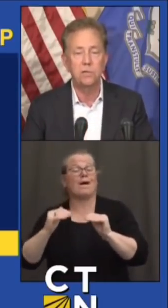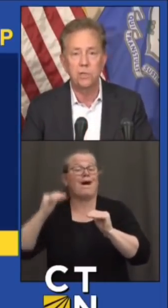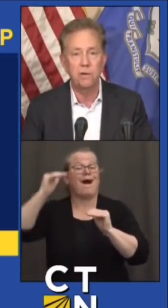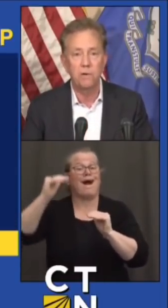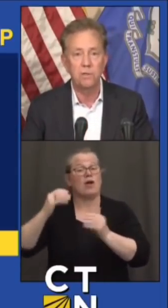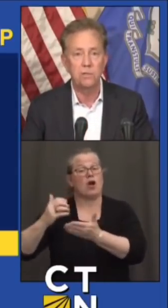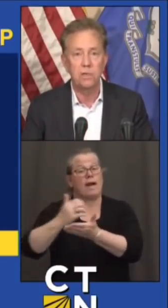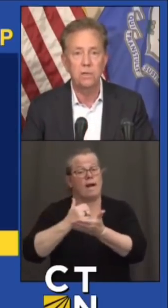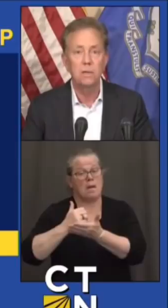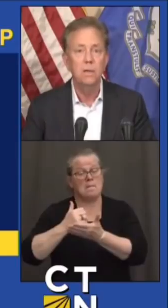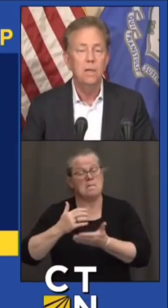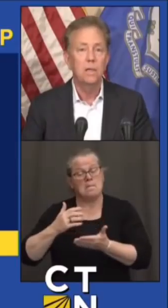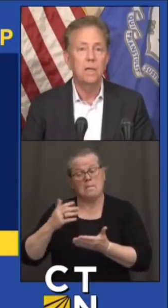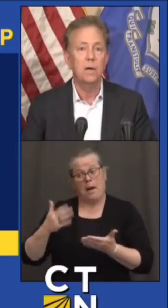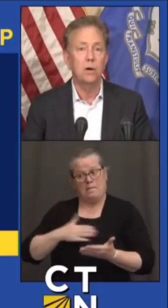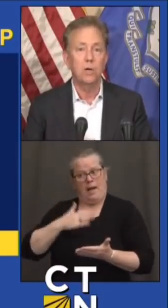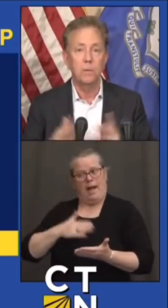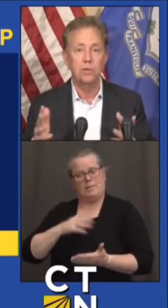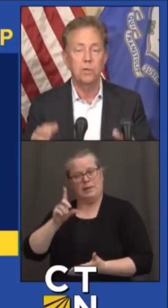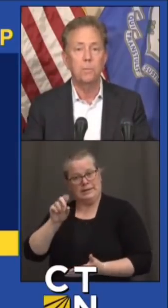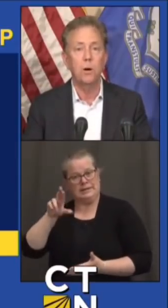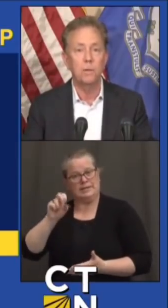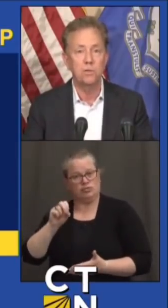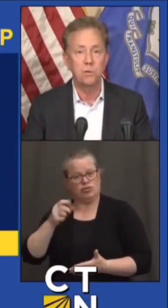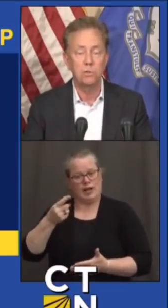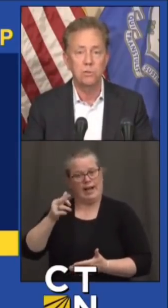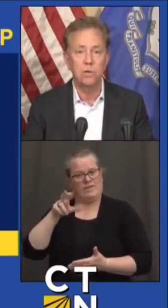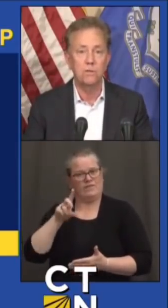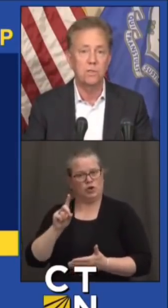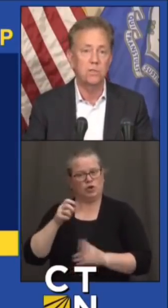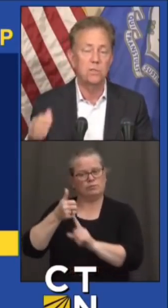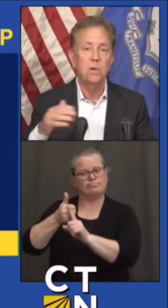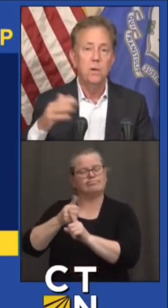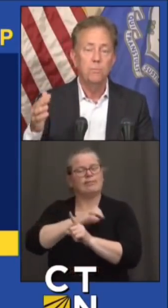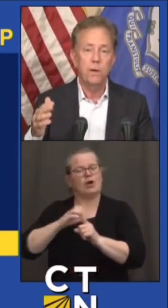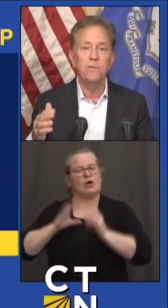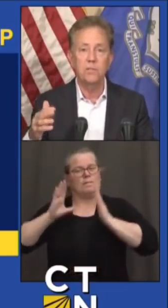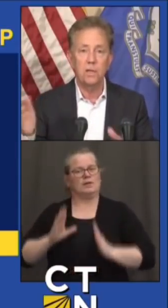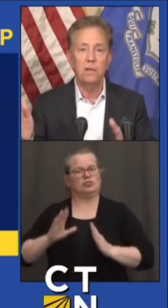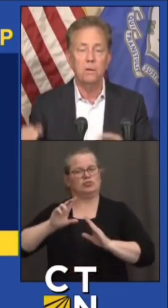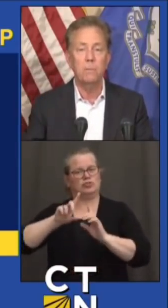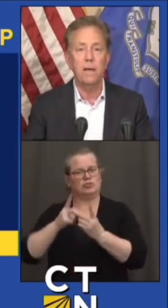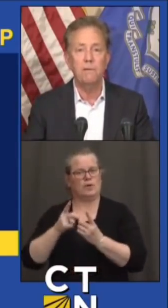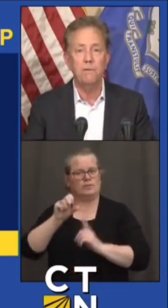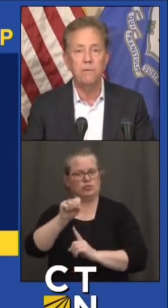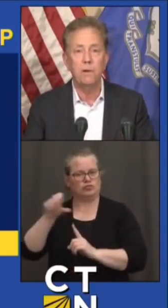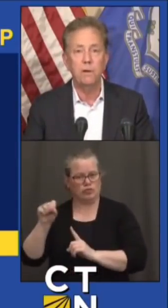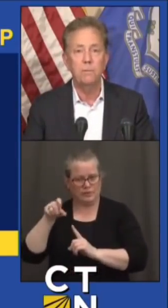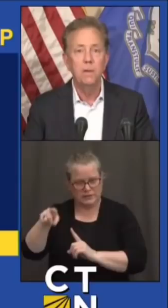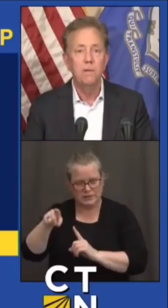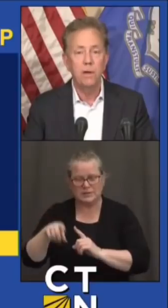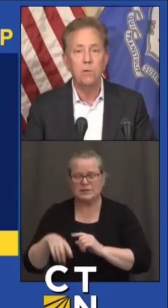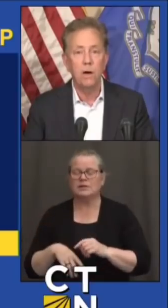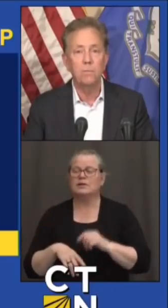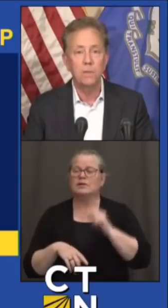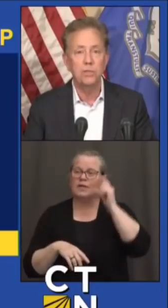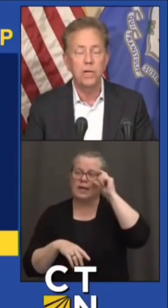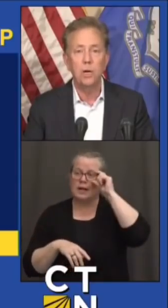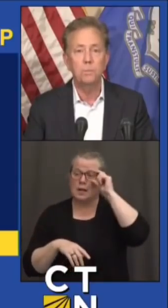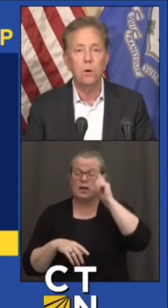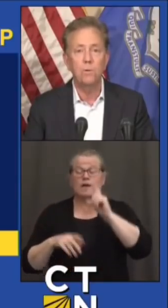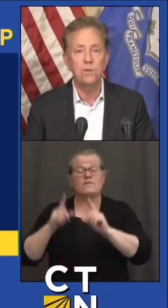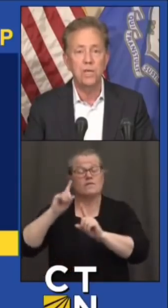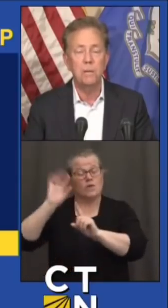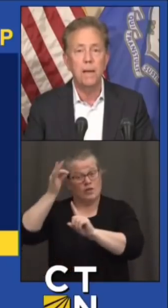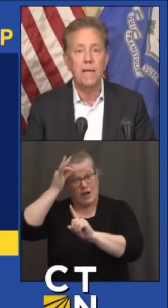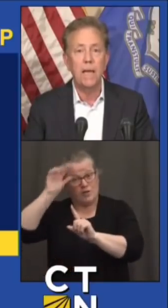that Deirdre Gifford is our Commissioner of the Department of Social Services. Previously, on behalf of federal government, she